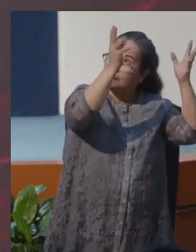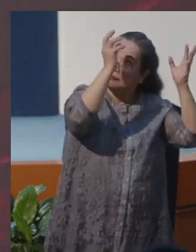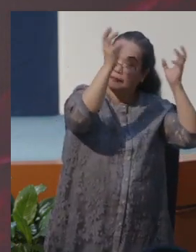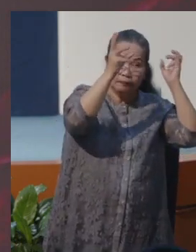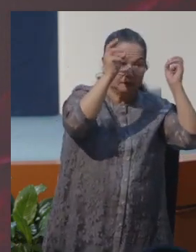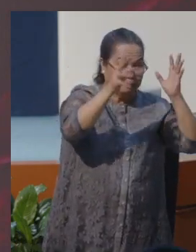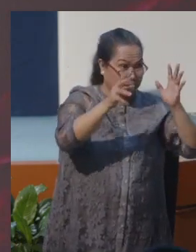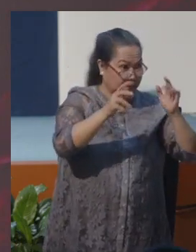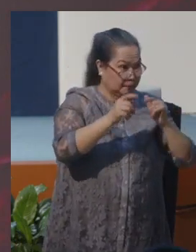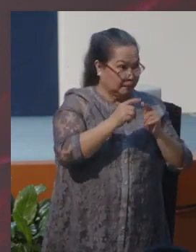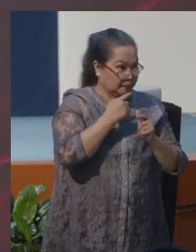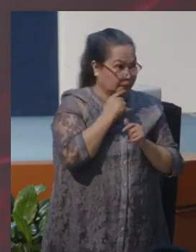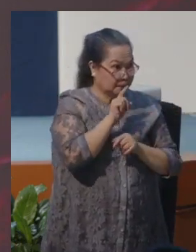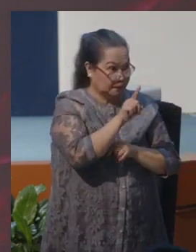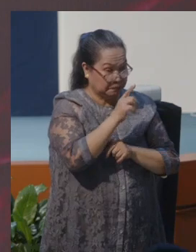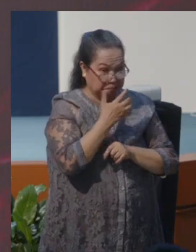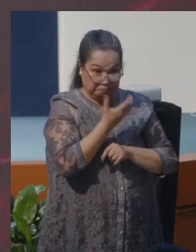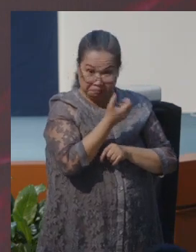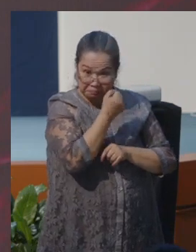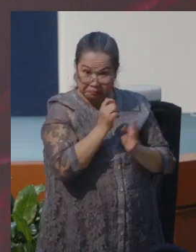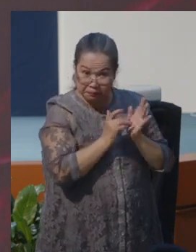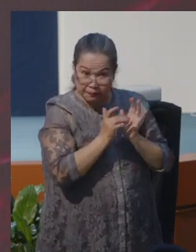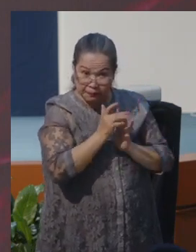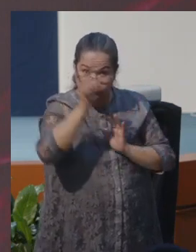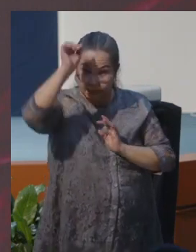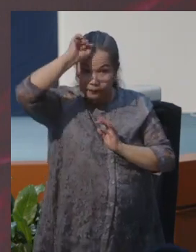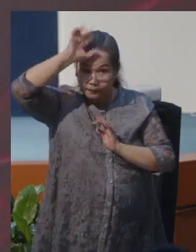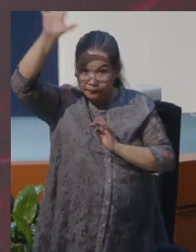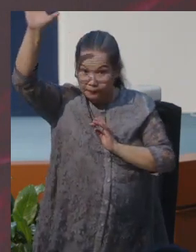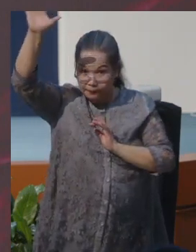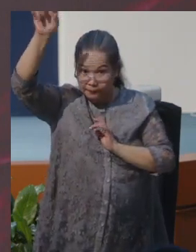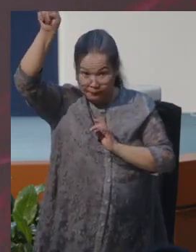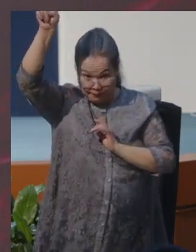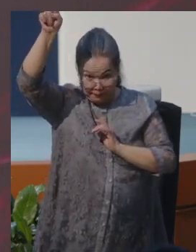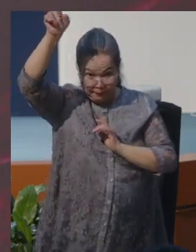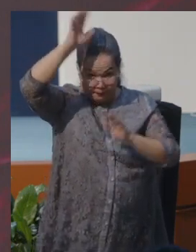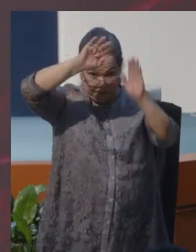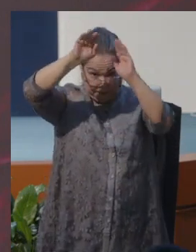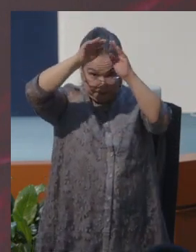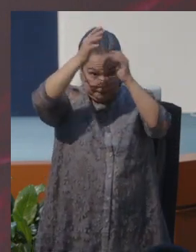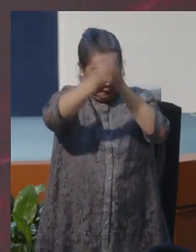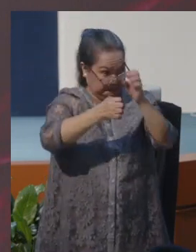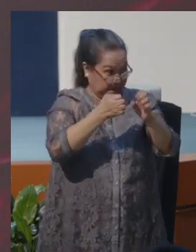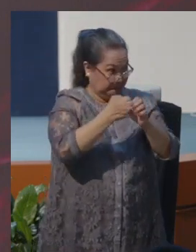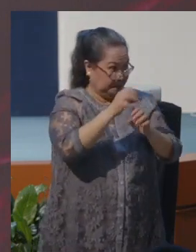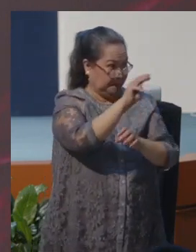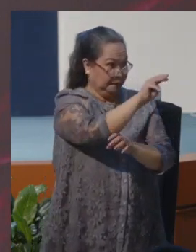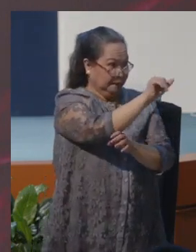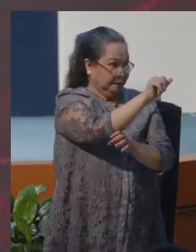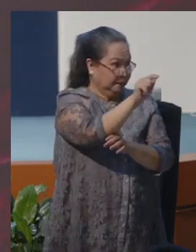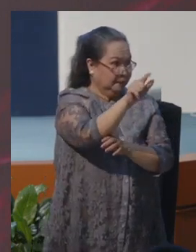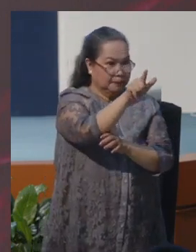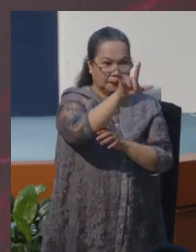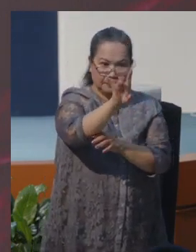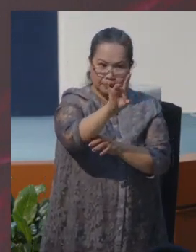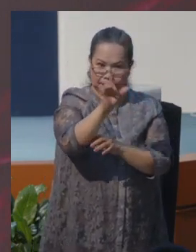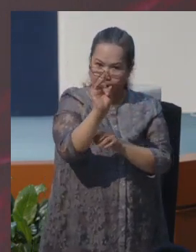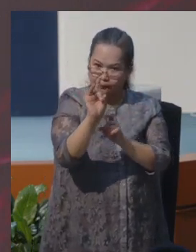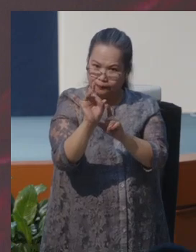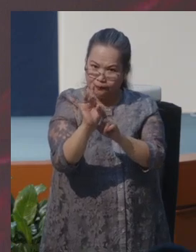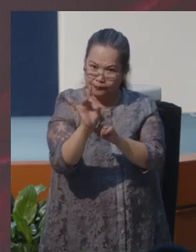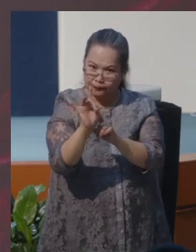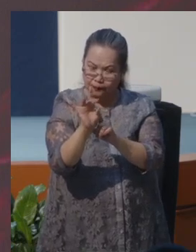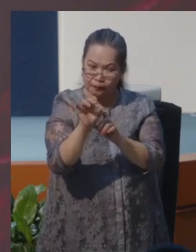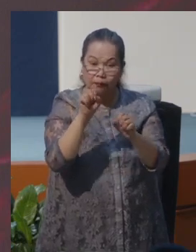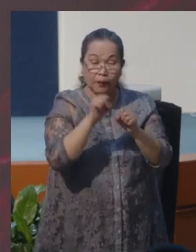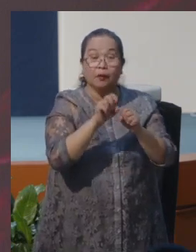12:49. The Father had given him all authority on heaven and earth. Matthew 28:18.